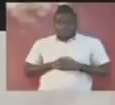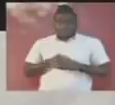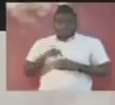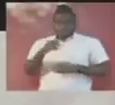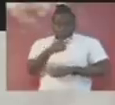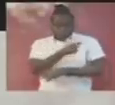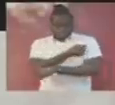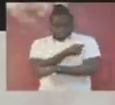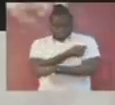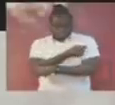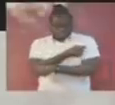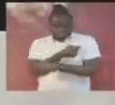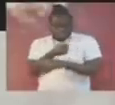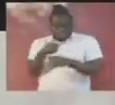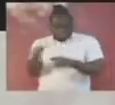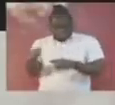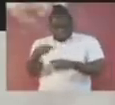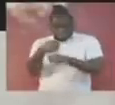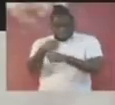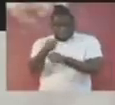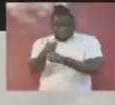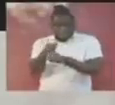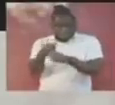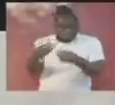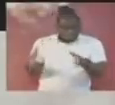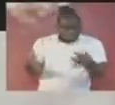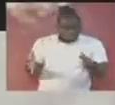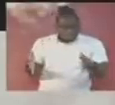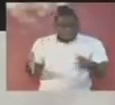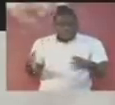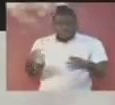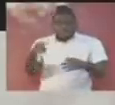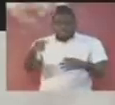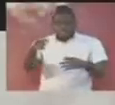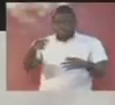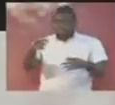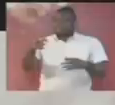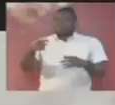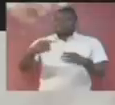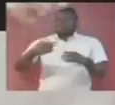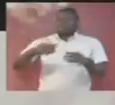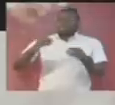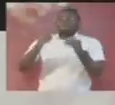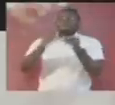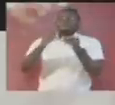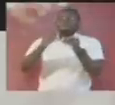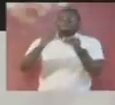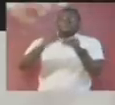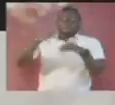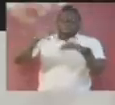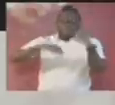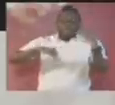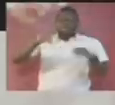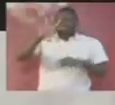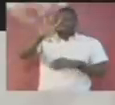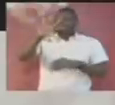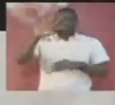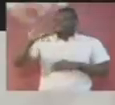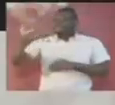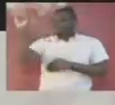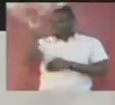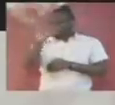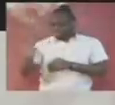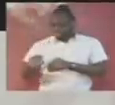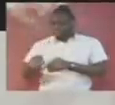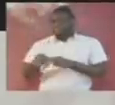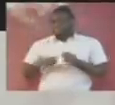given approval are way beyond that 50% efficacy required. If we are asking about